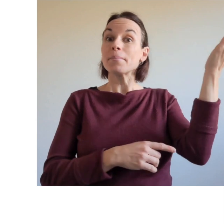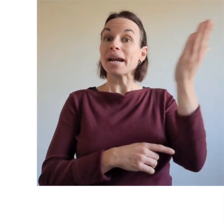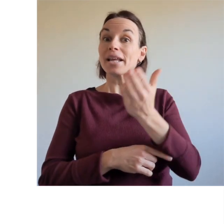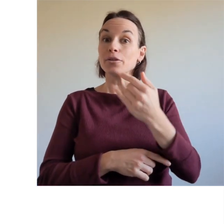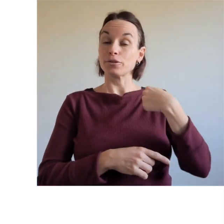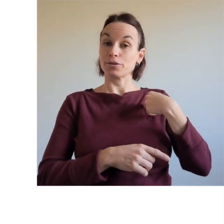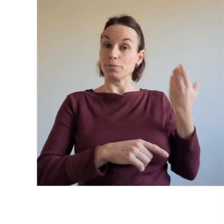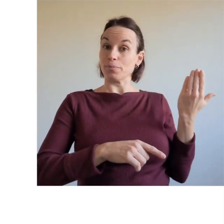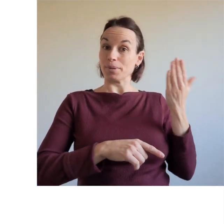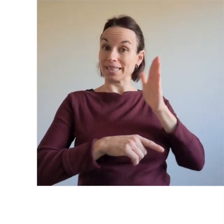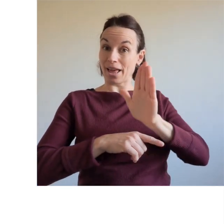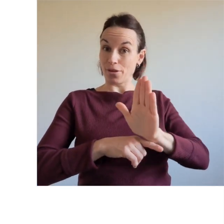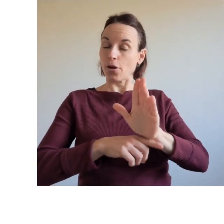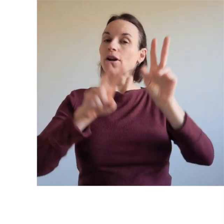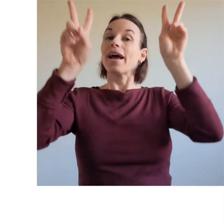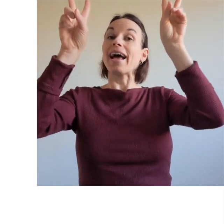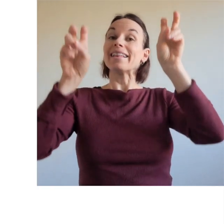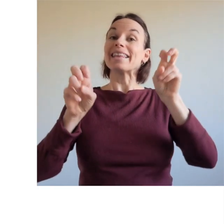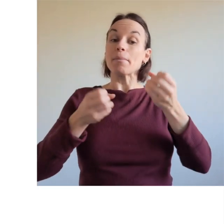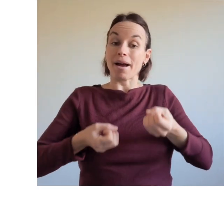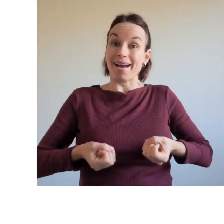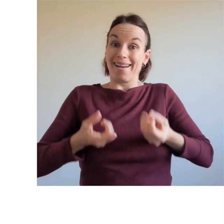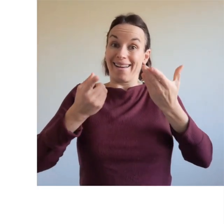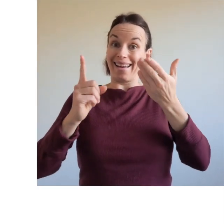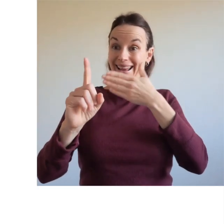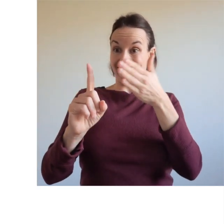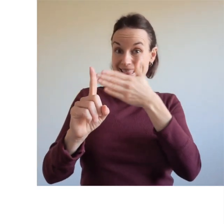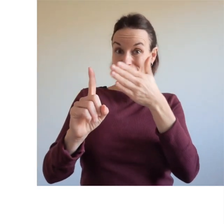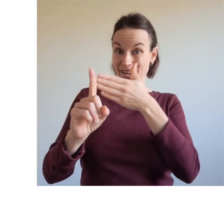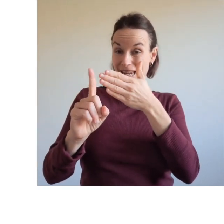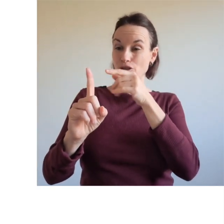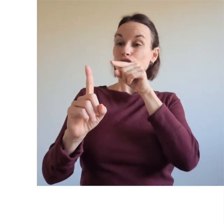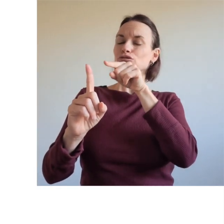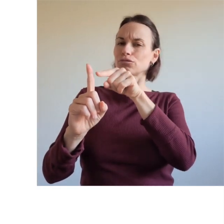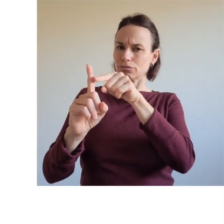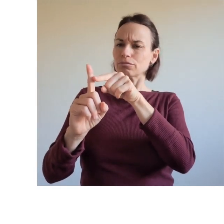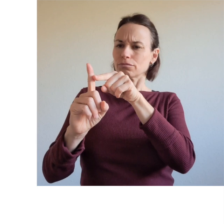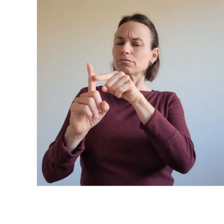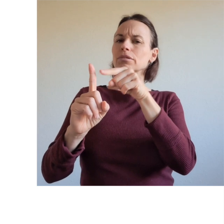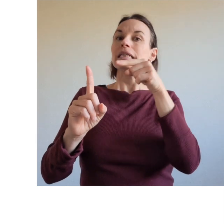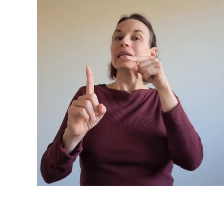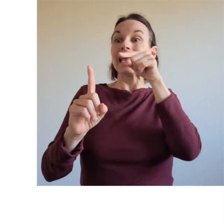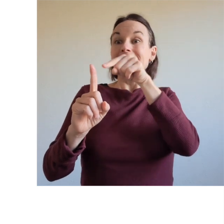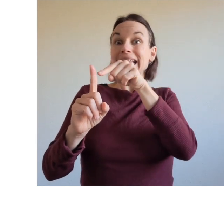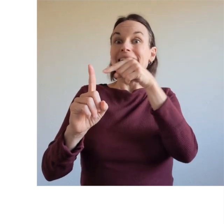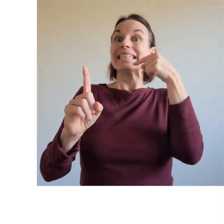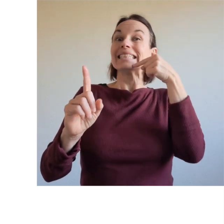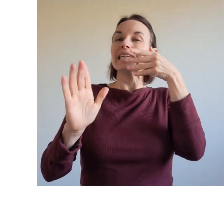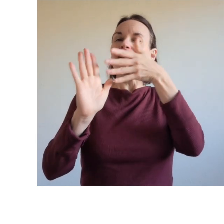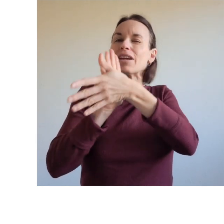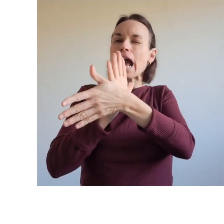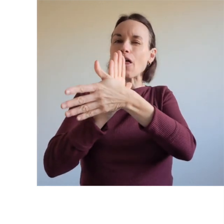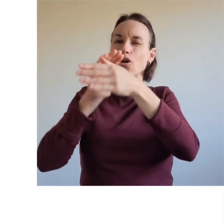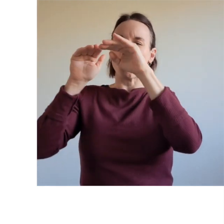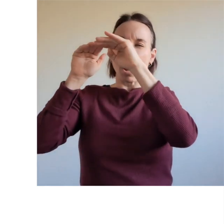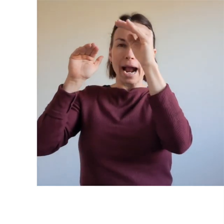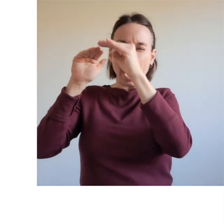Hi everyone, and welcome to this talk about layers of meaning in Catalan Sign Language